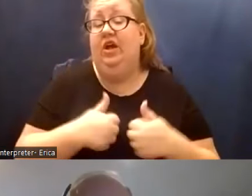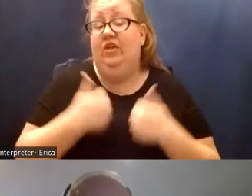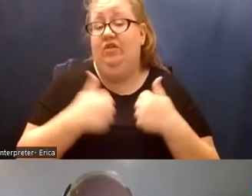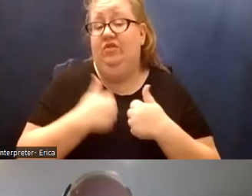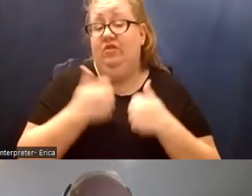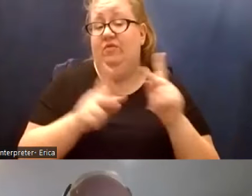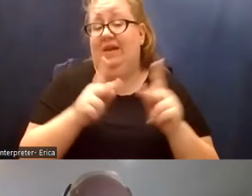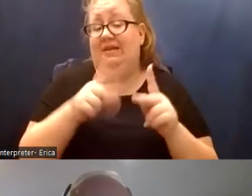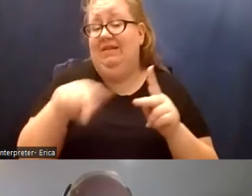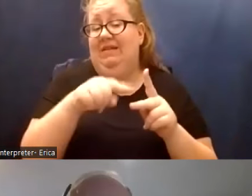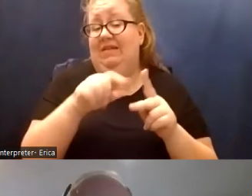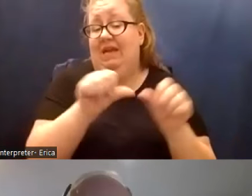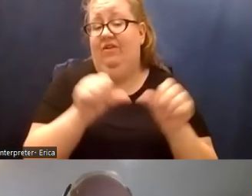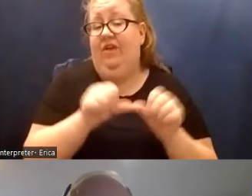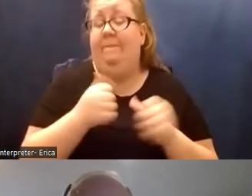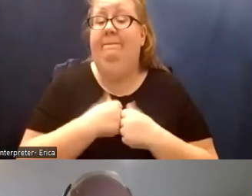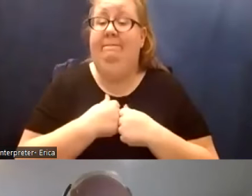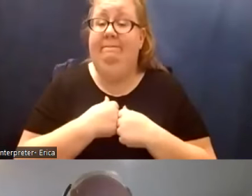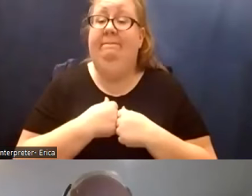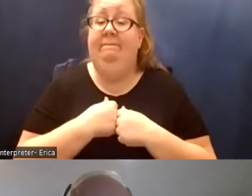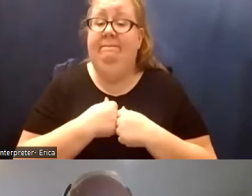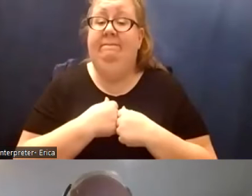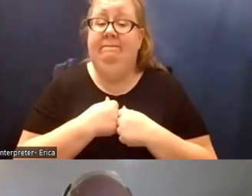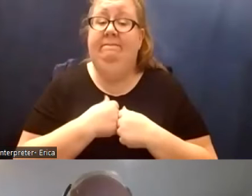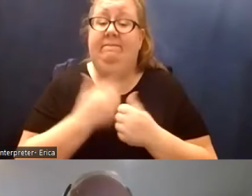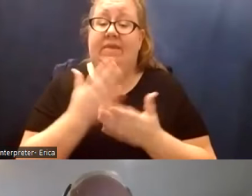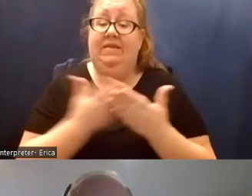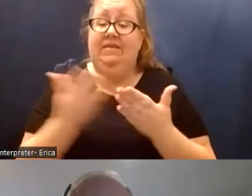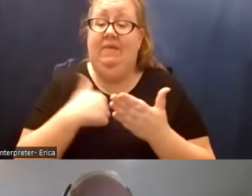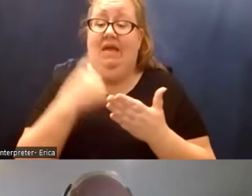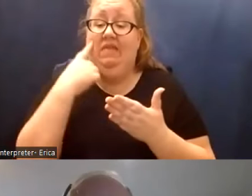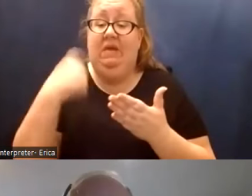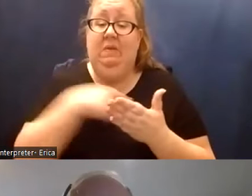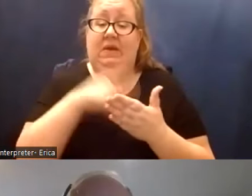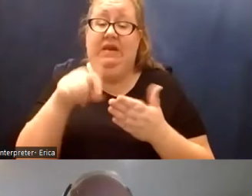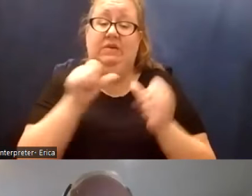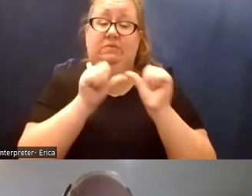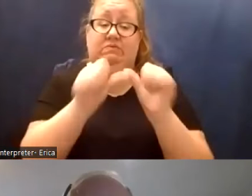area. So that's something I think we should continue on.